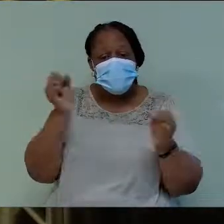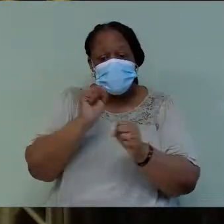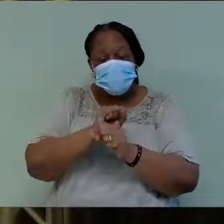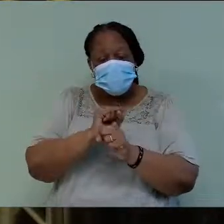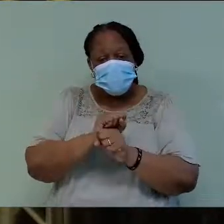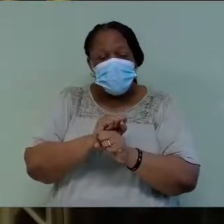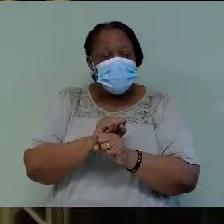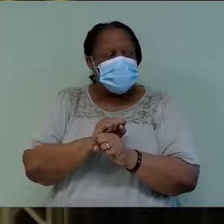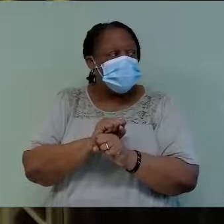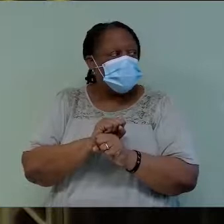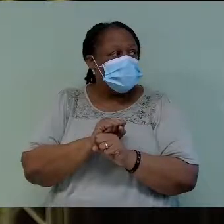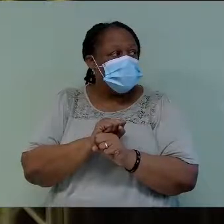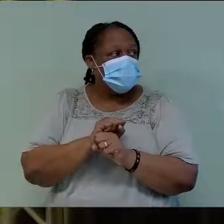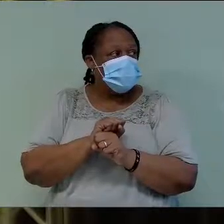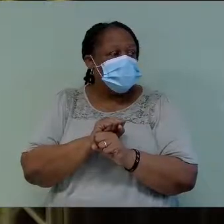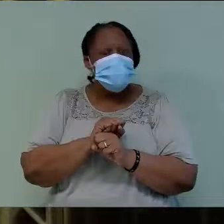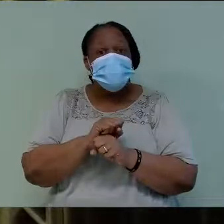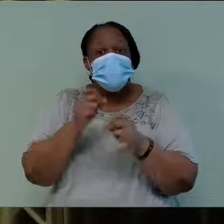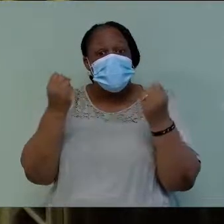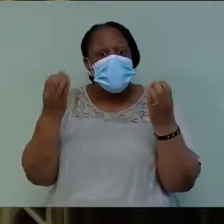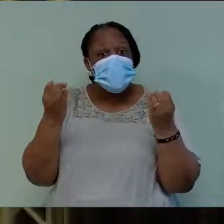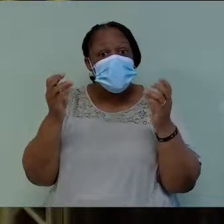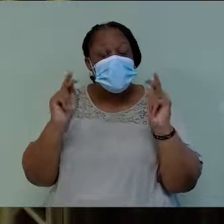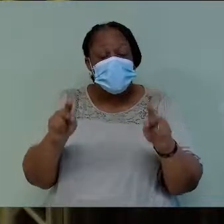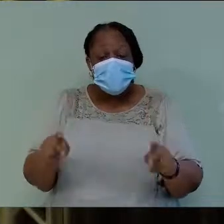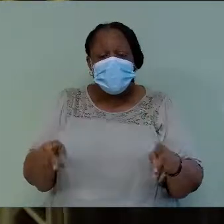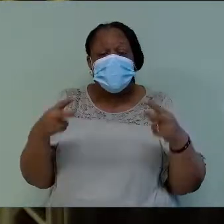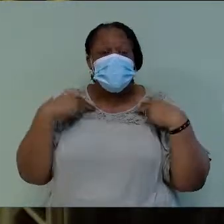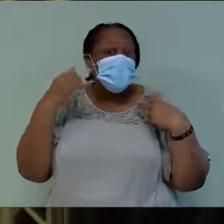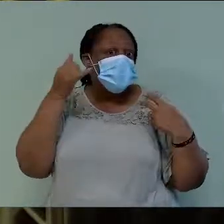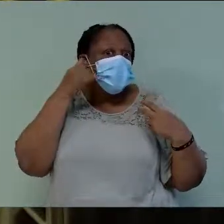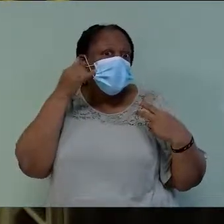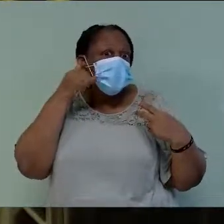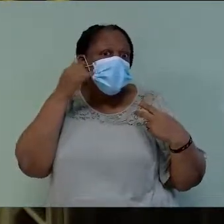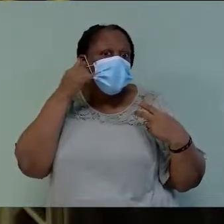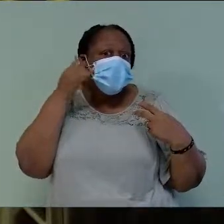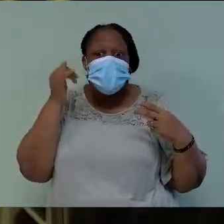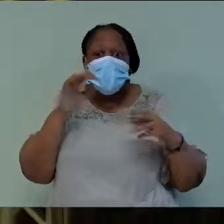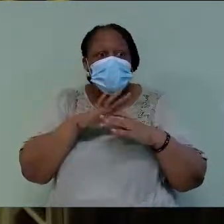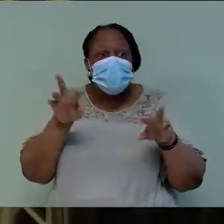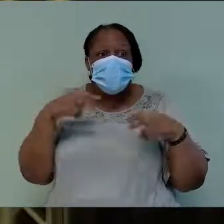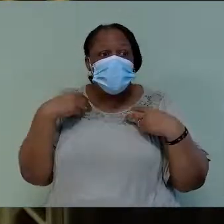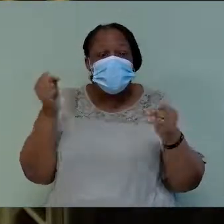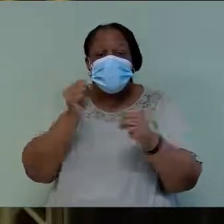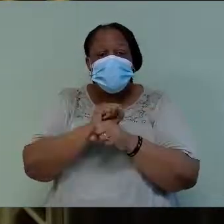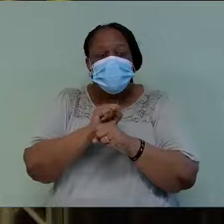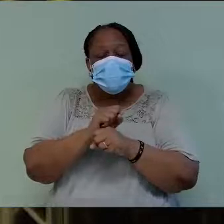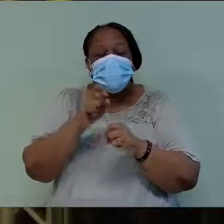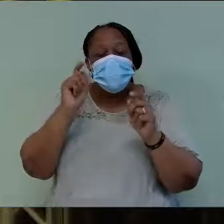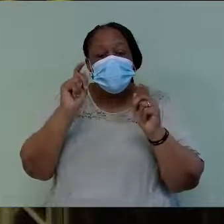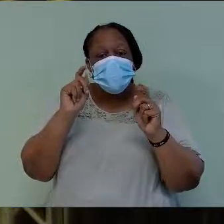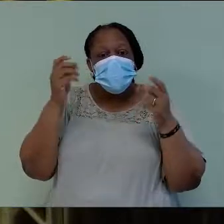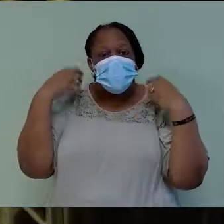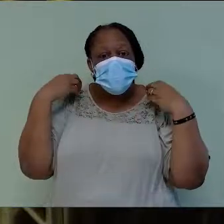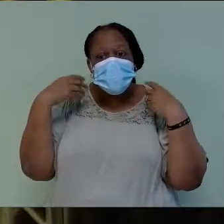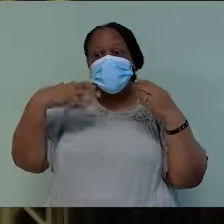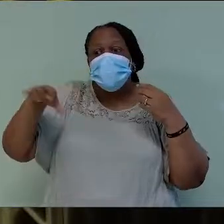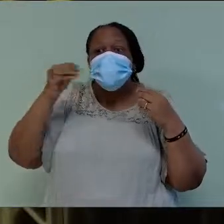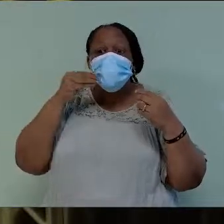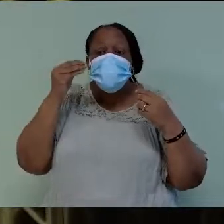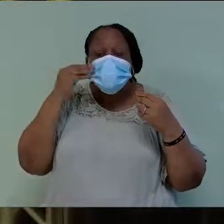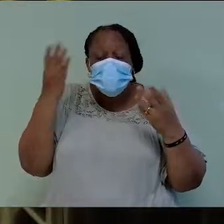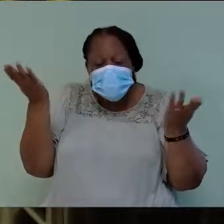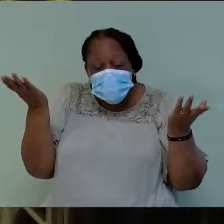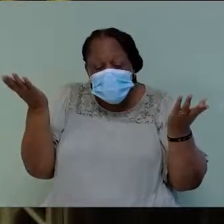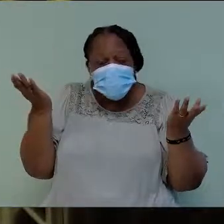queries from employees who were laid off by the employer. These calls surround what benefits are due to them while they are